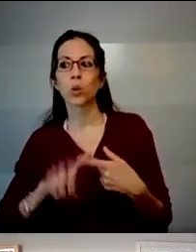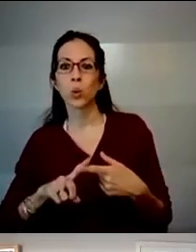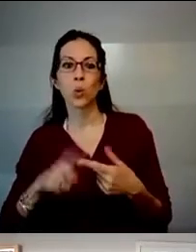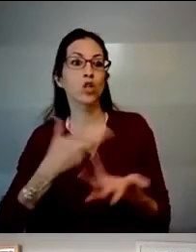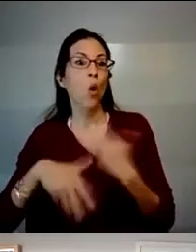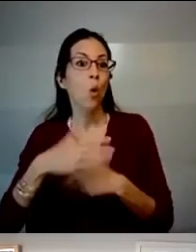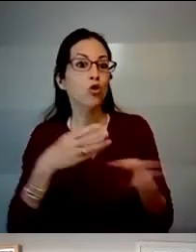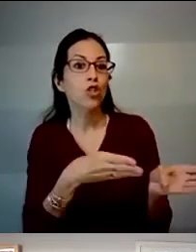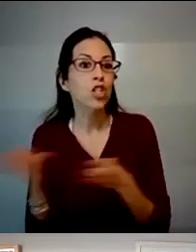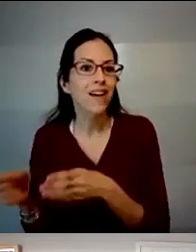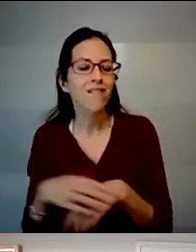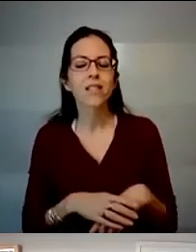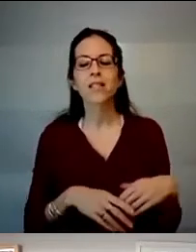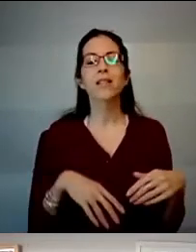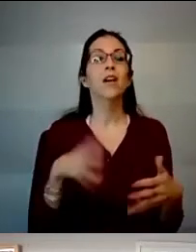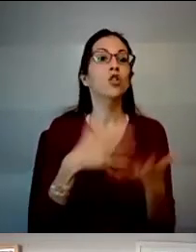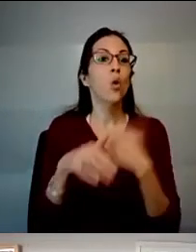social justice initiatives,